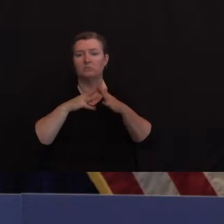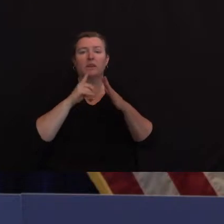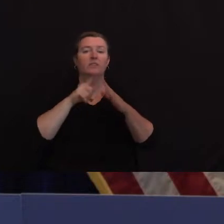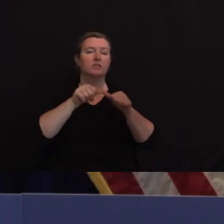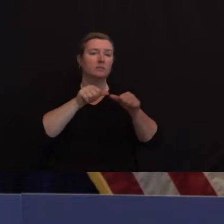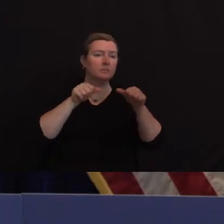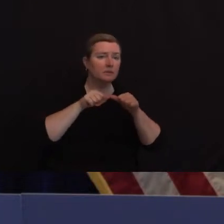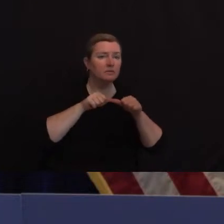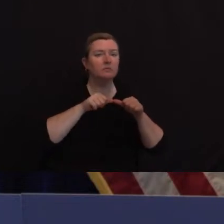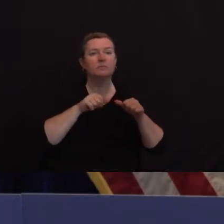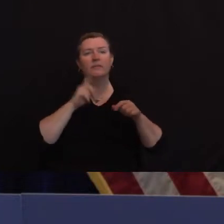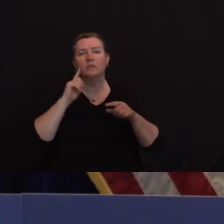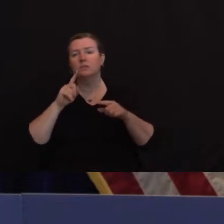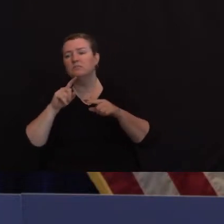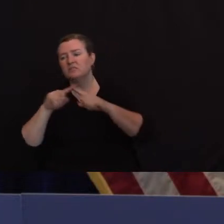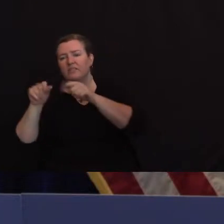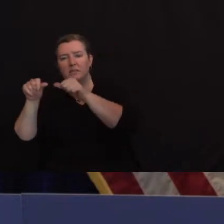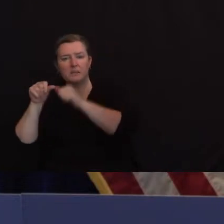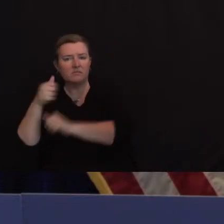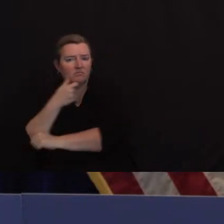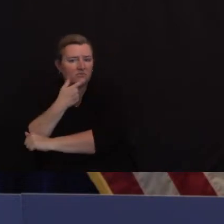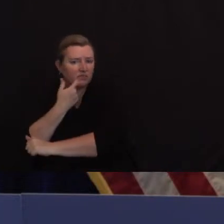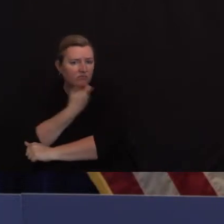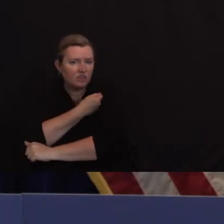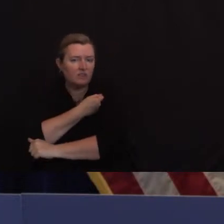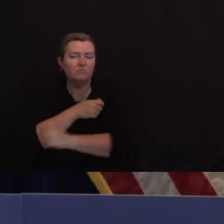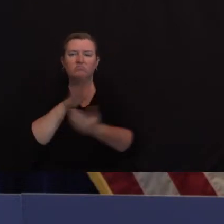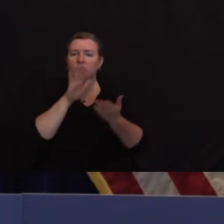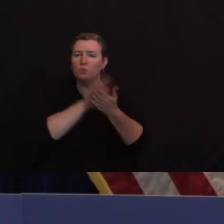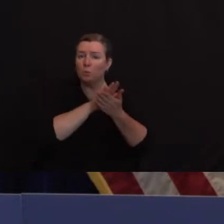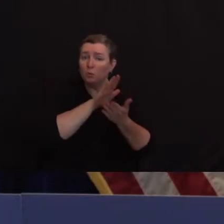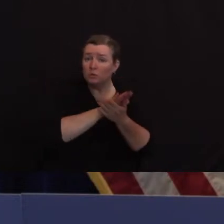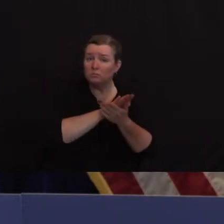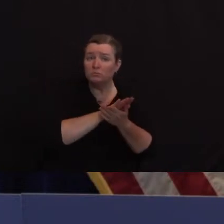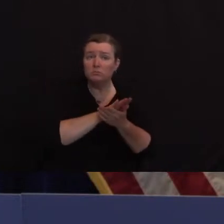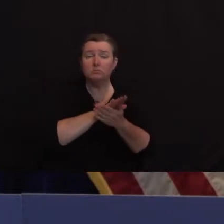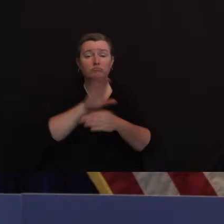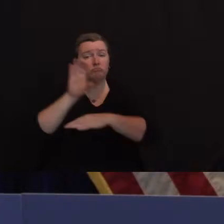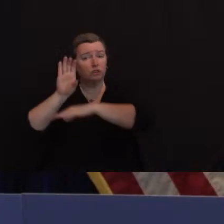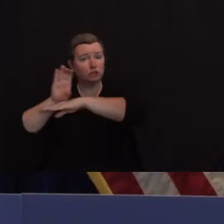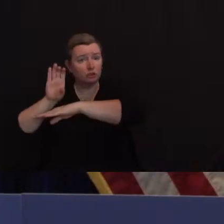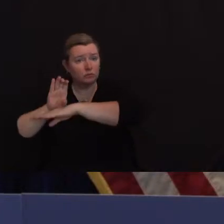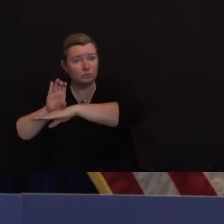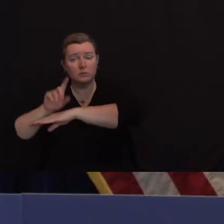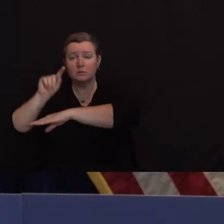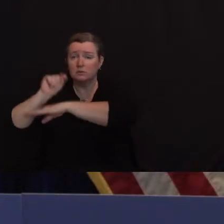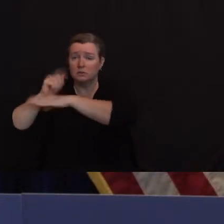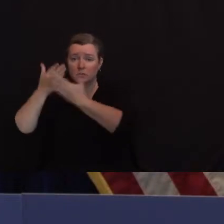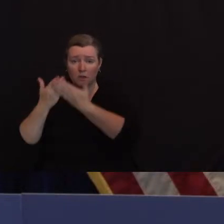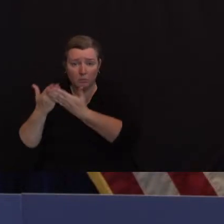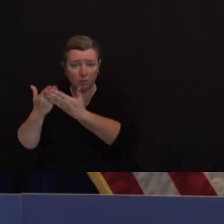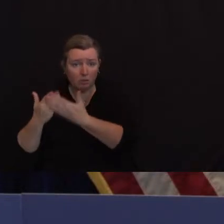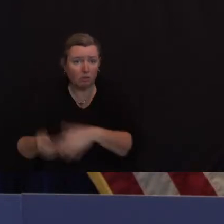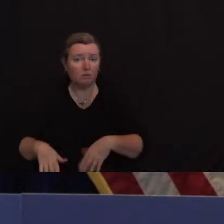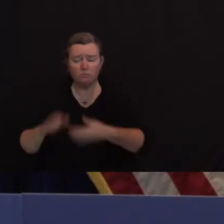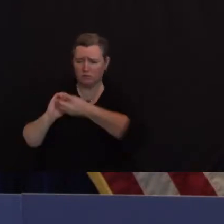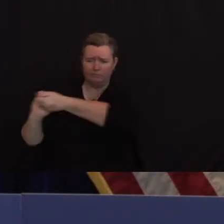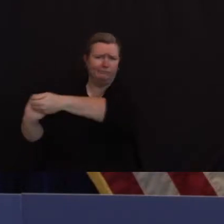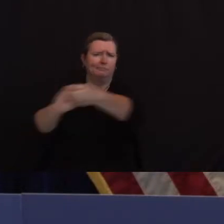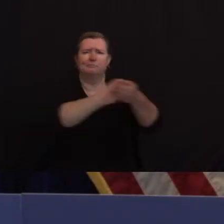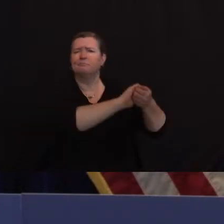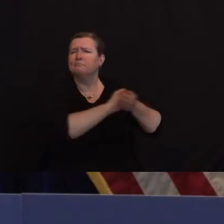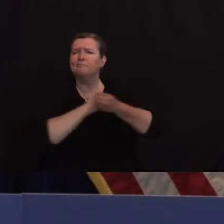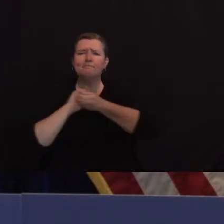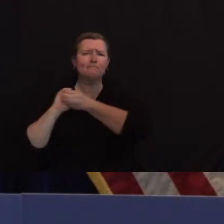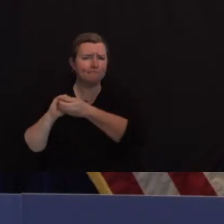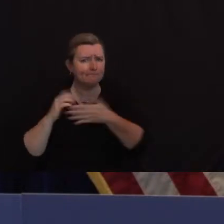superintendents, and local faith leaders and community leaders. As an example, in September, Essex County